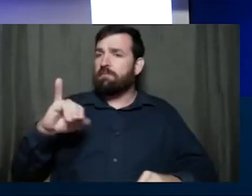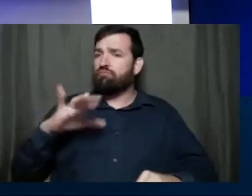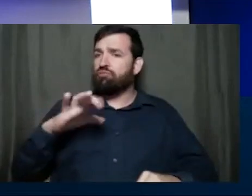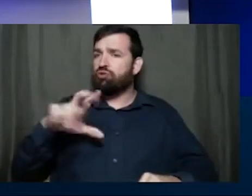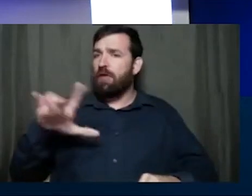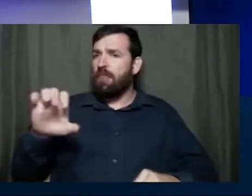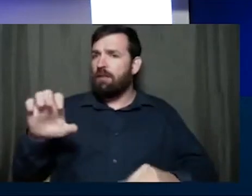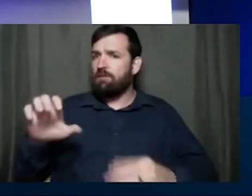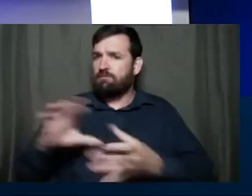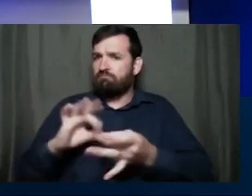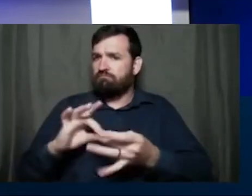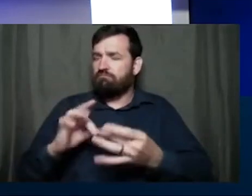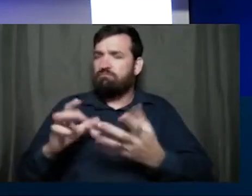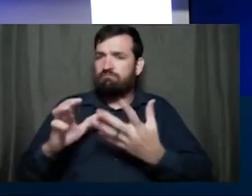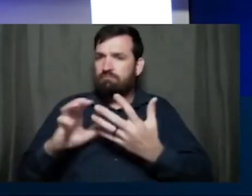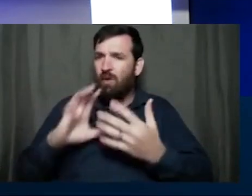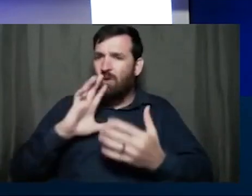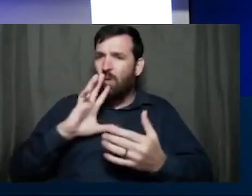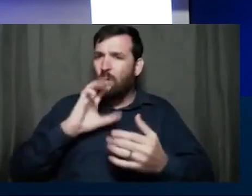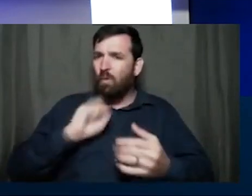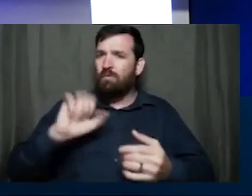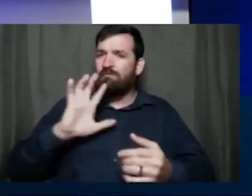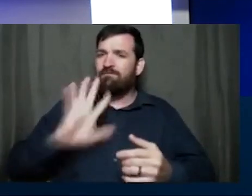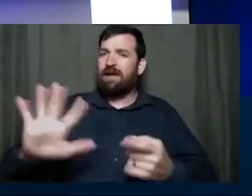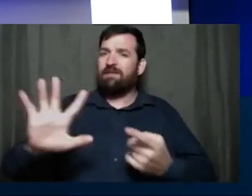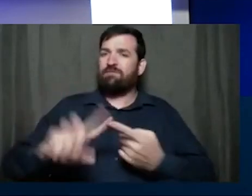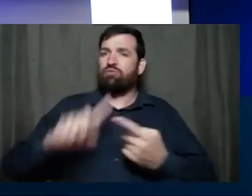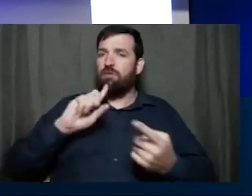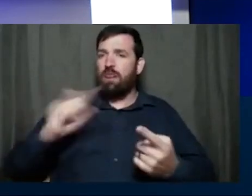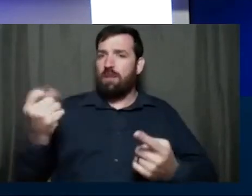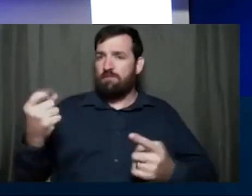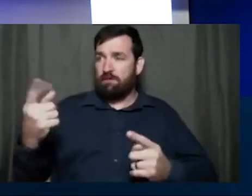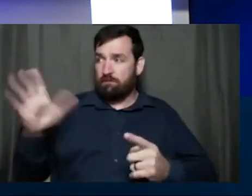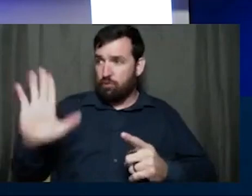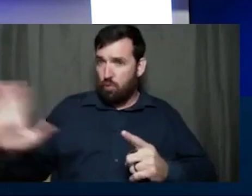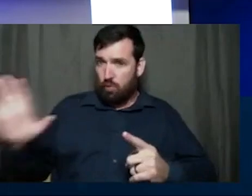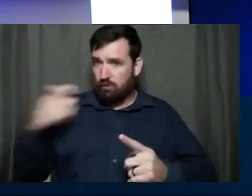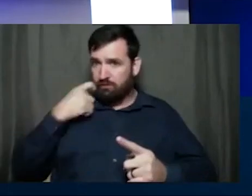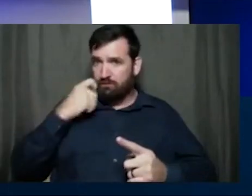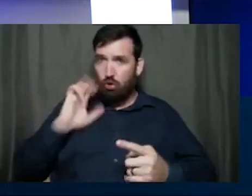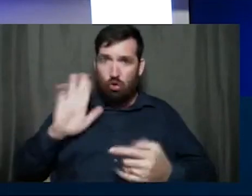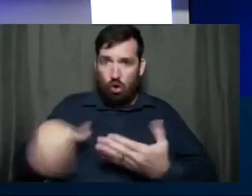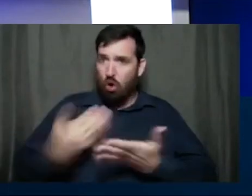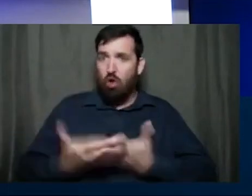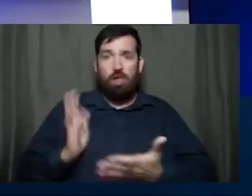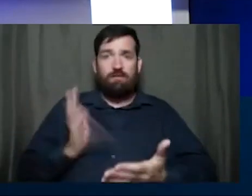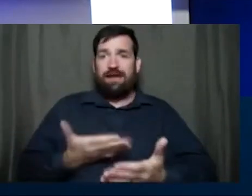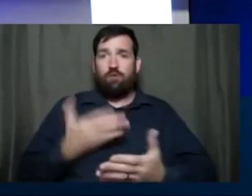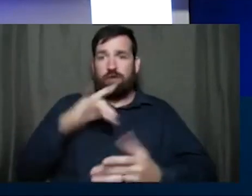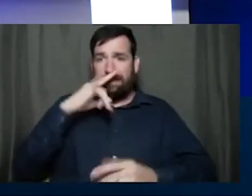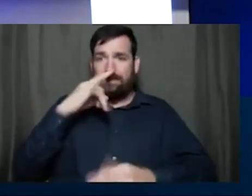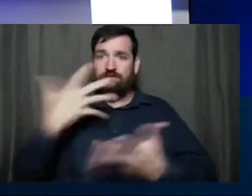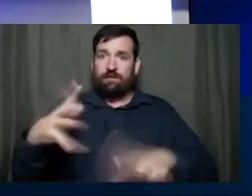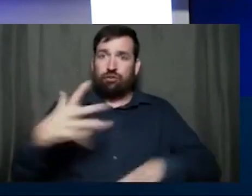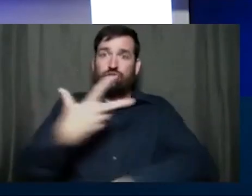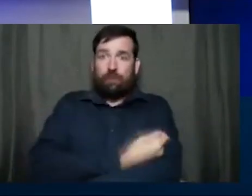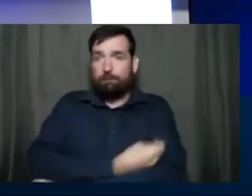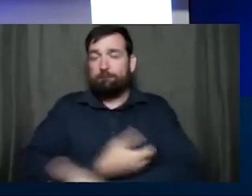kids are, 5 to 11. Mine just got their shots. Yours, I know all of our kids are shot up here in the studio.